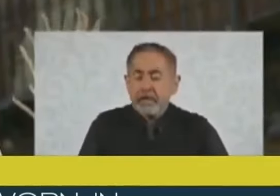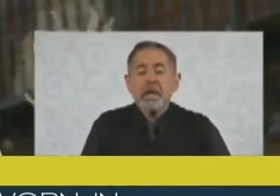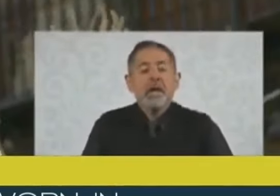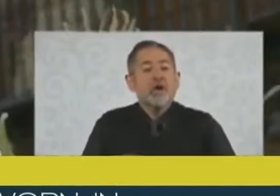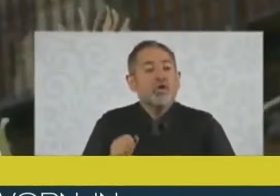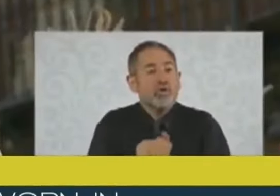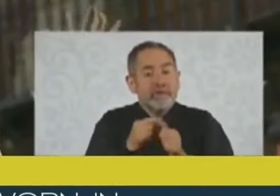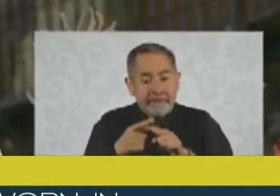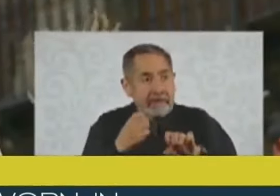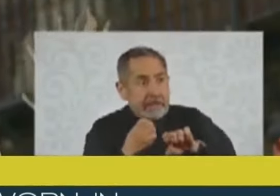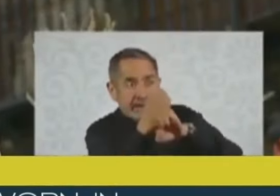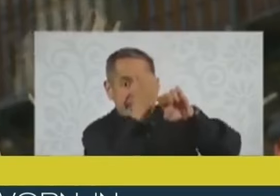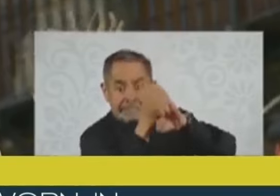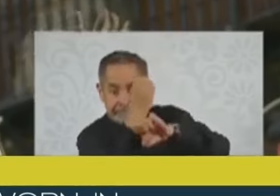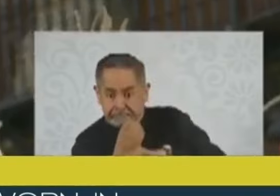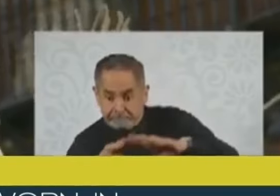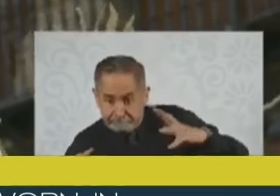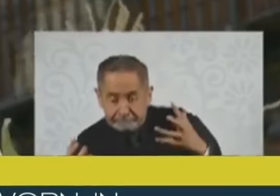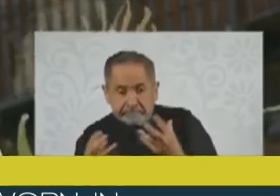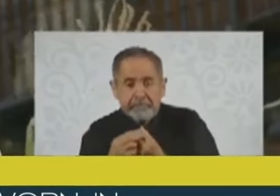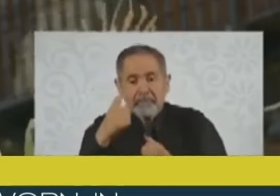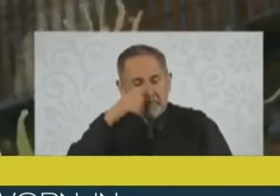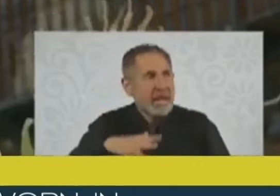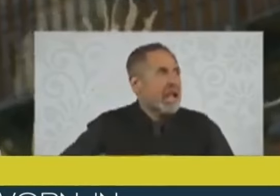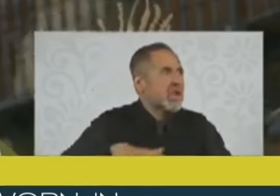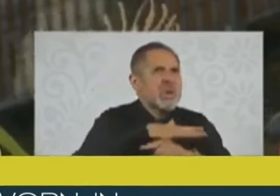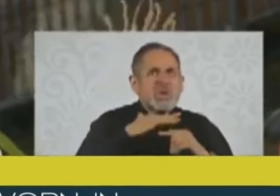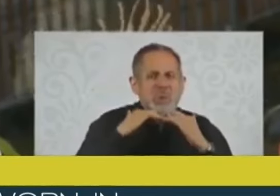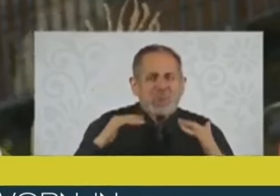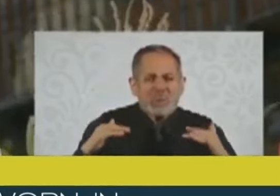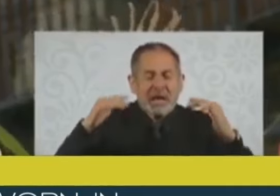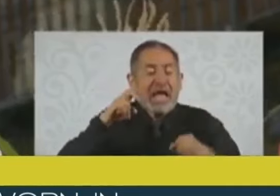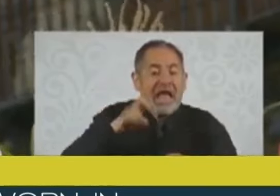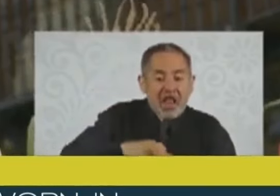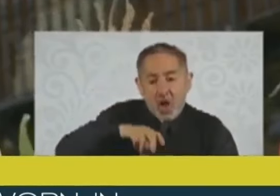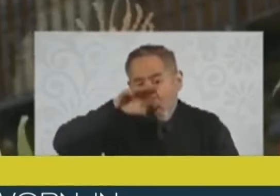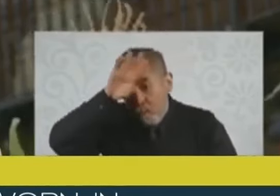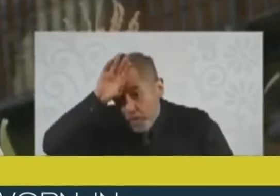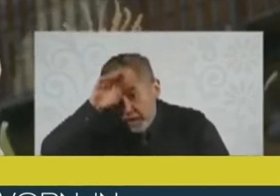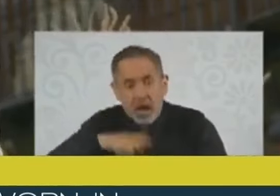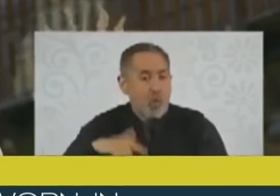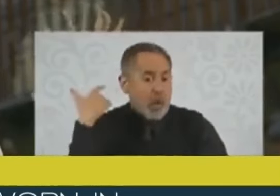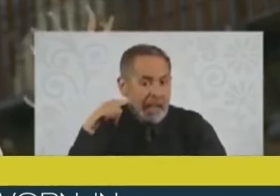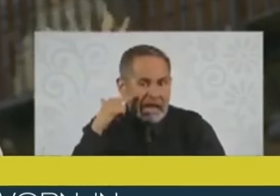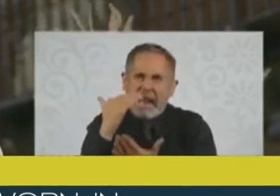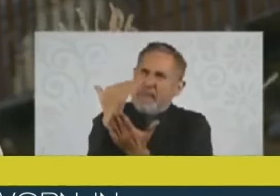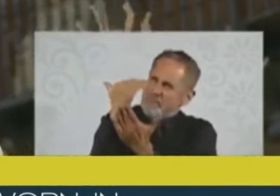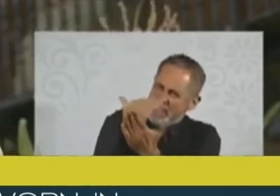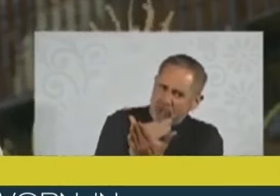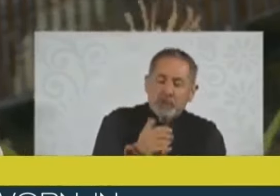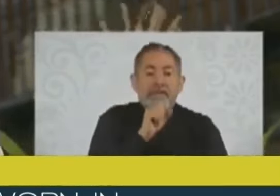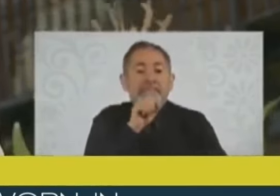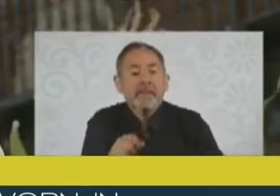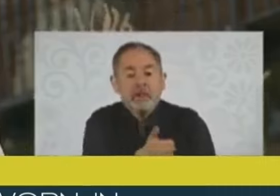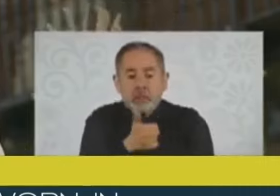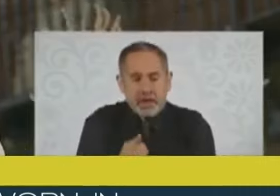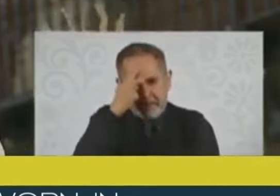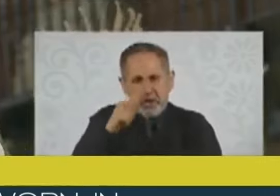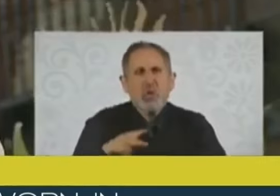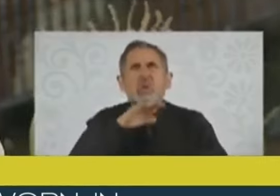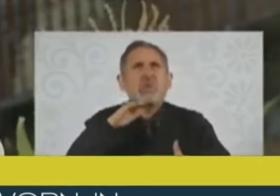93. We will take care with the state's atmospheric pollution of